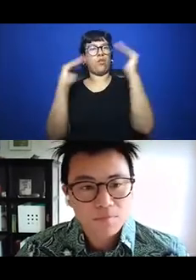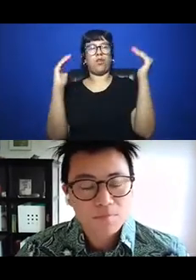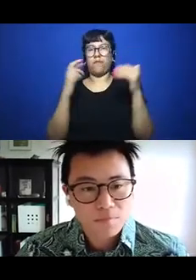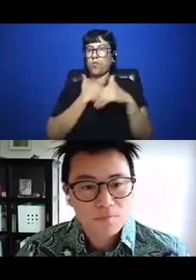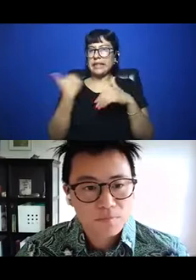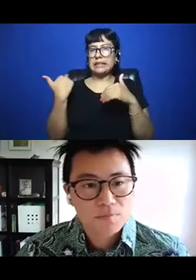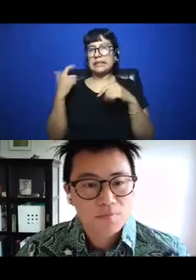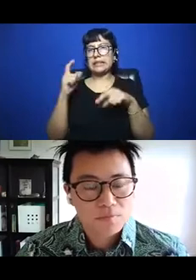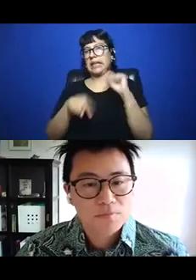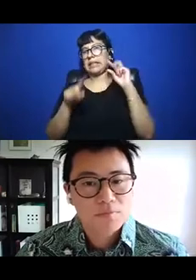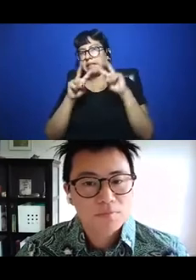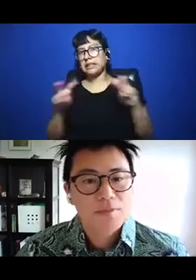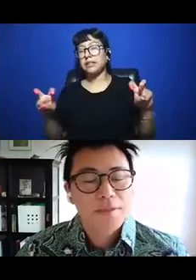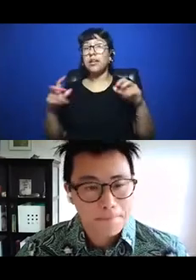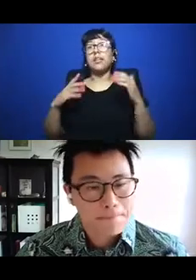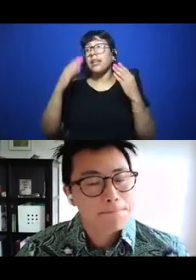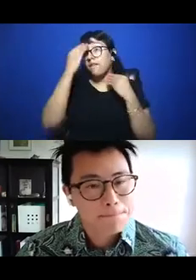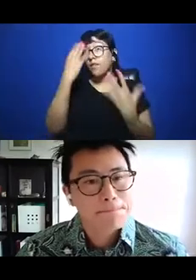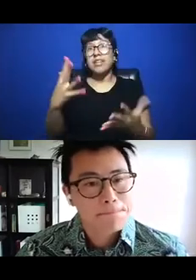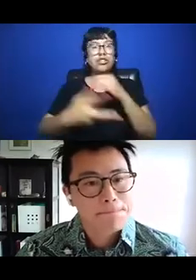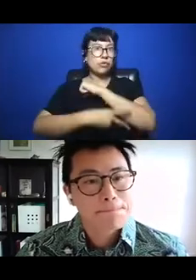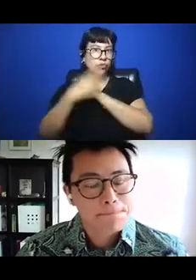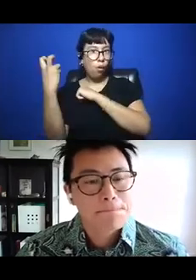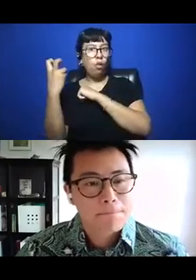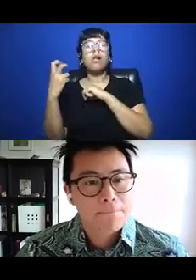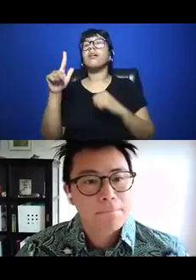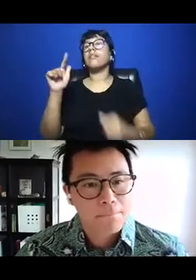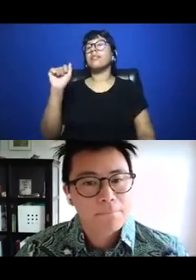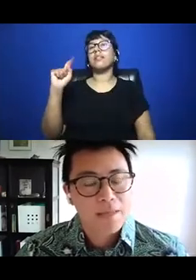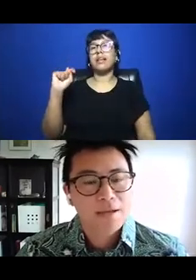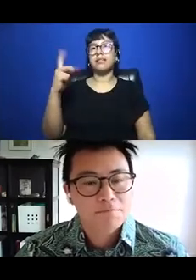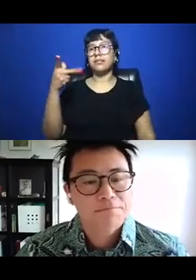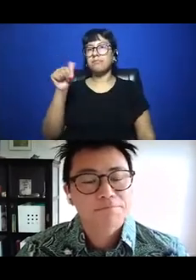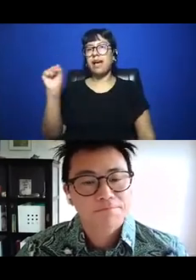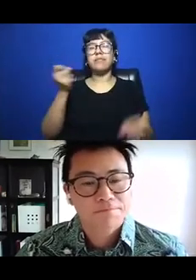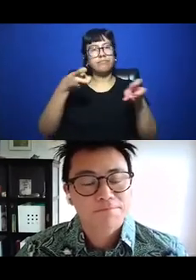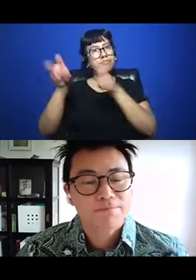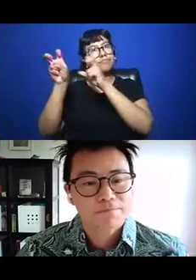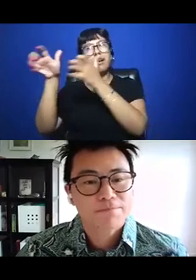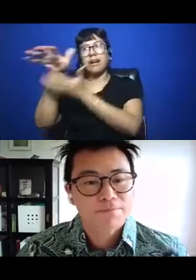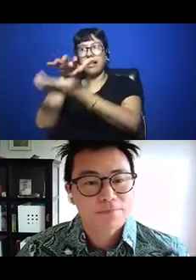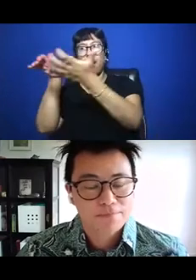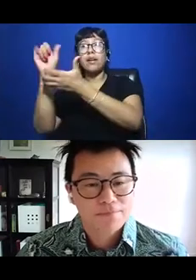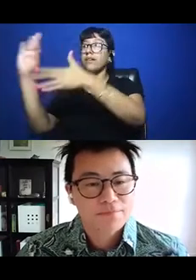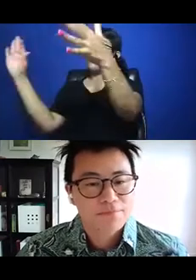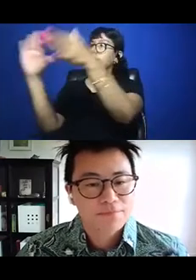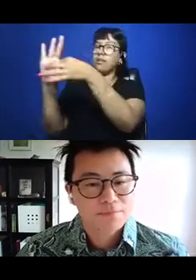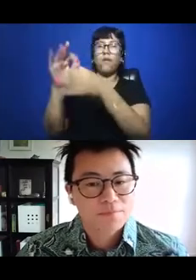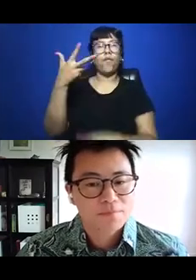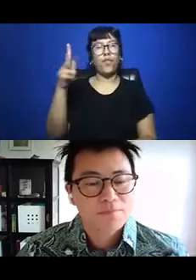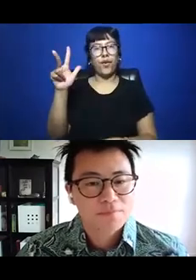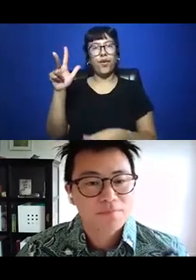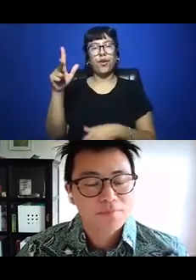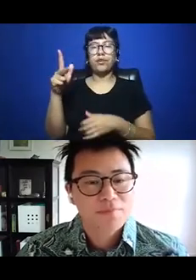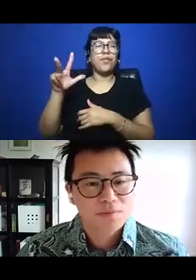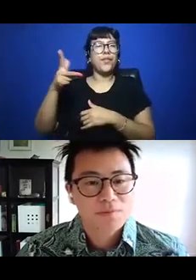information that was compromised, because LastPass stores information on a cloud, and if it's shared with a third party, you don't have